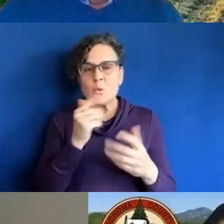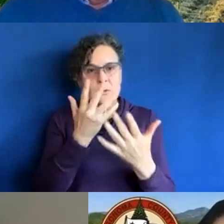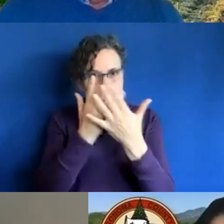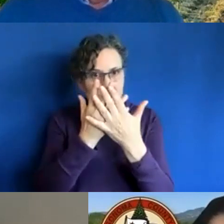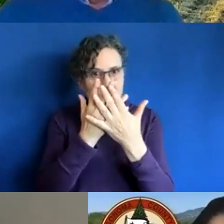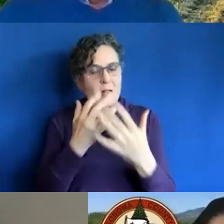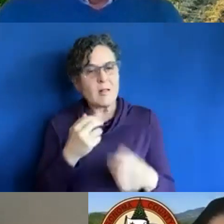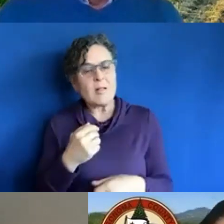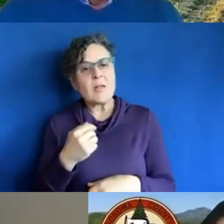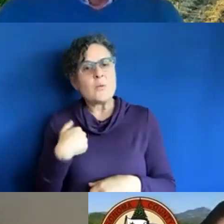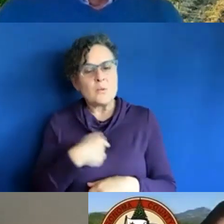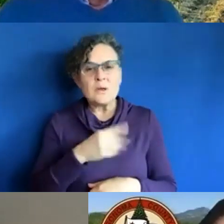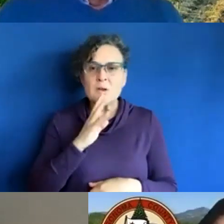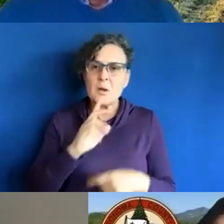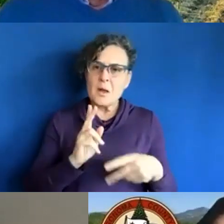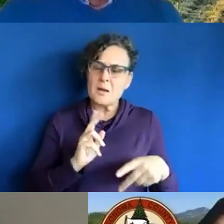folks who have,